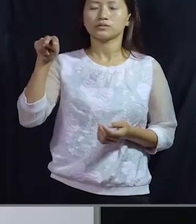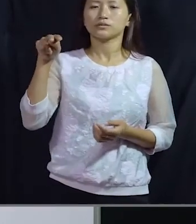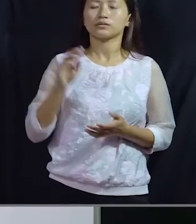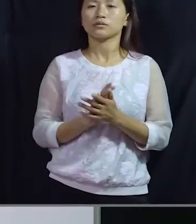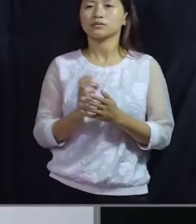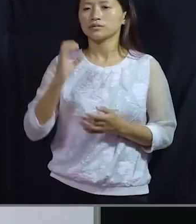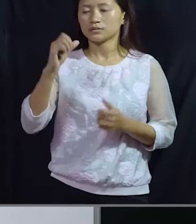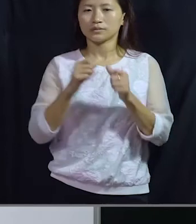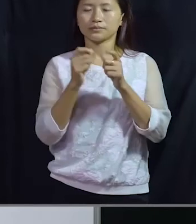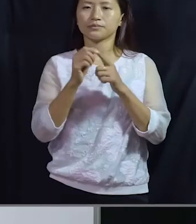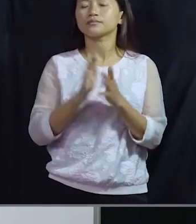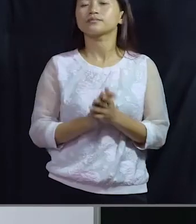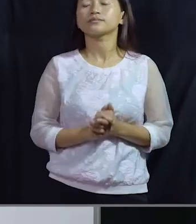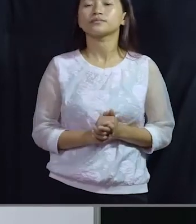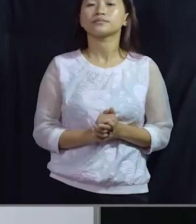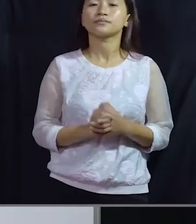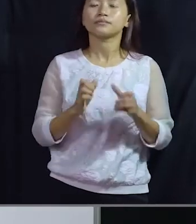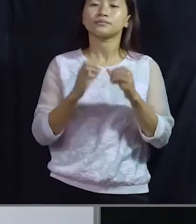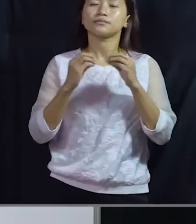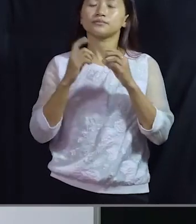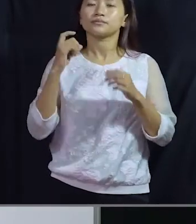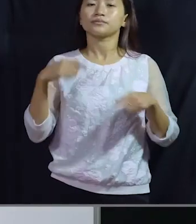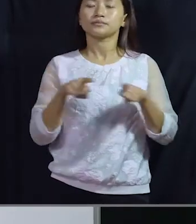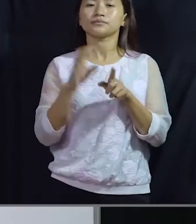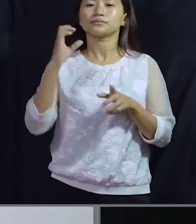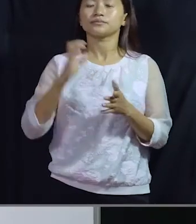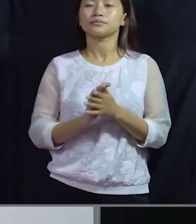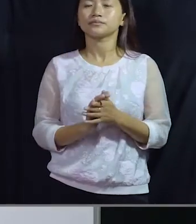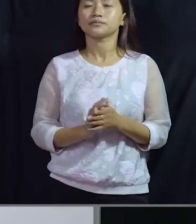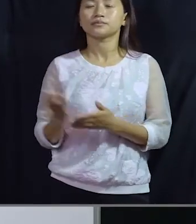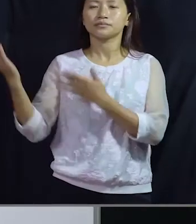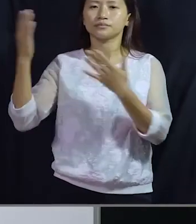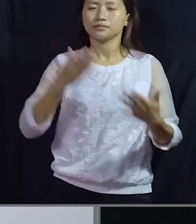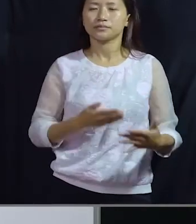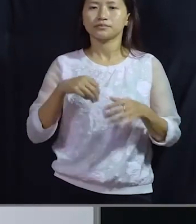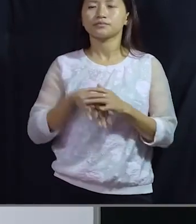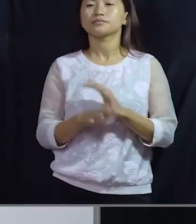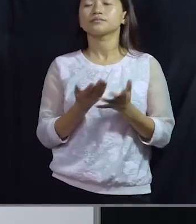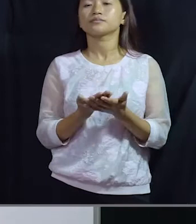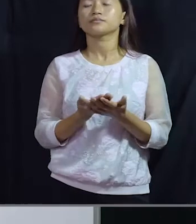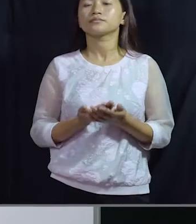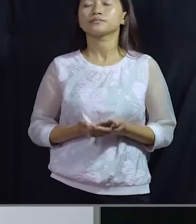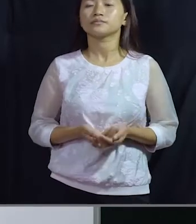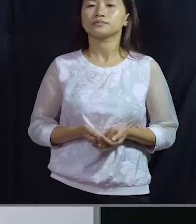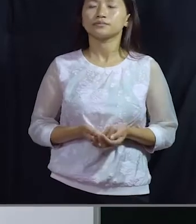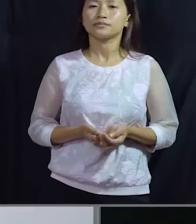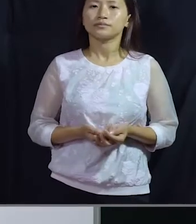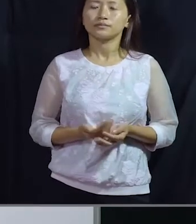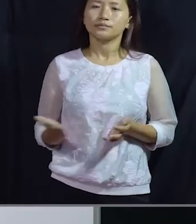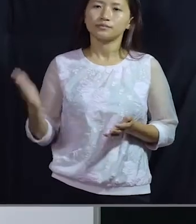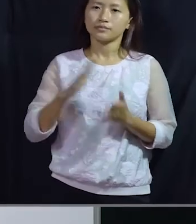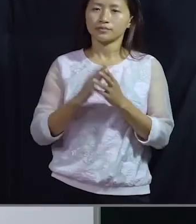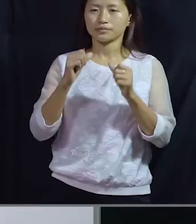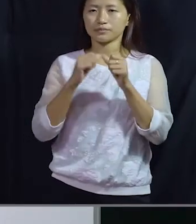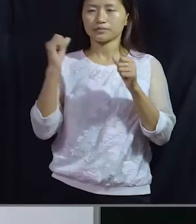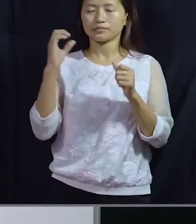is the capitals. Capitals of A, B, and C are being brought down from capital